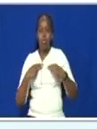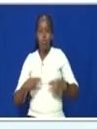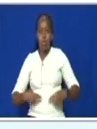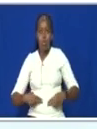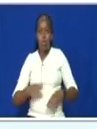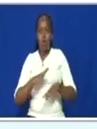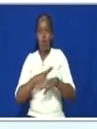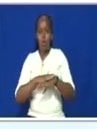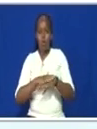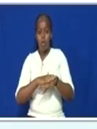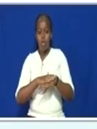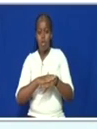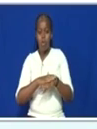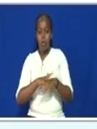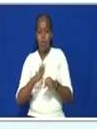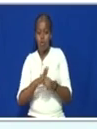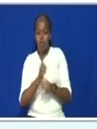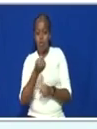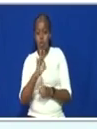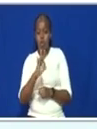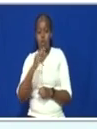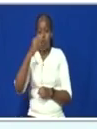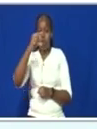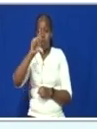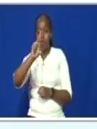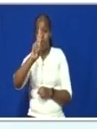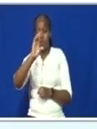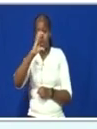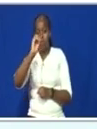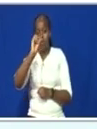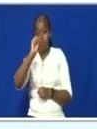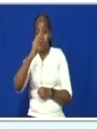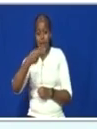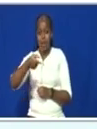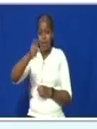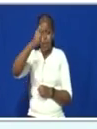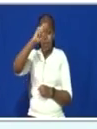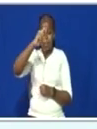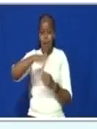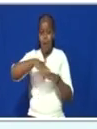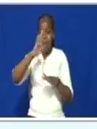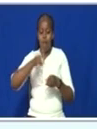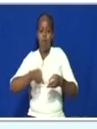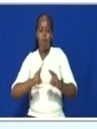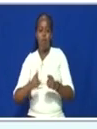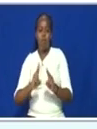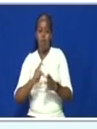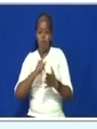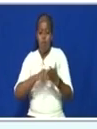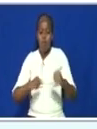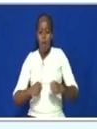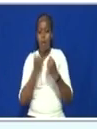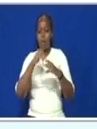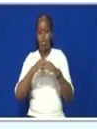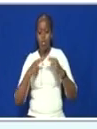of glucose in the blood rises above normal. Explain what happens in